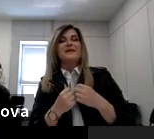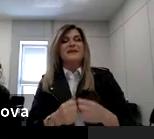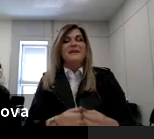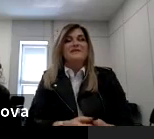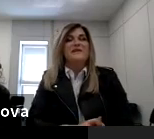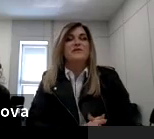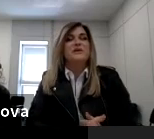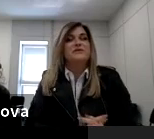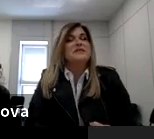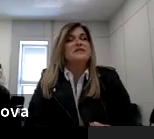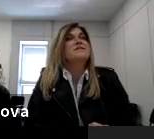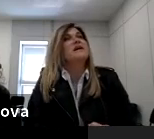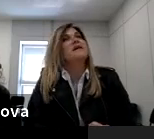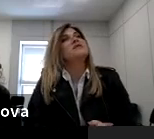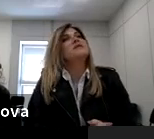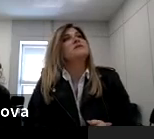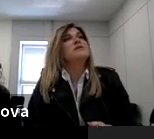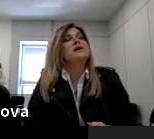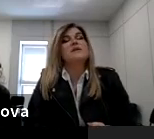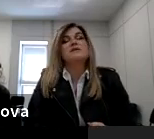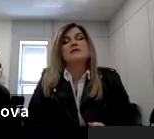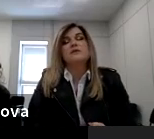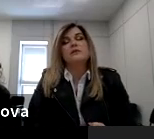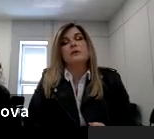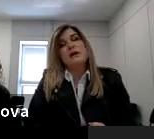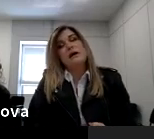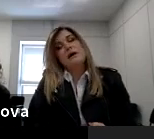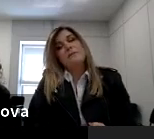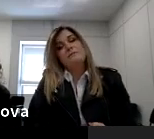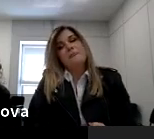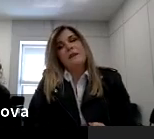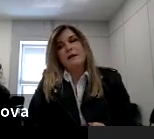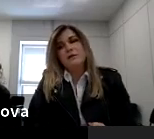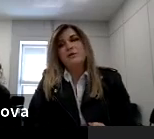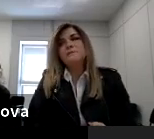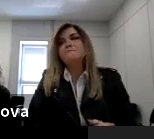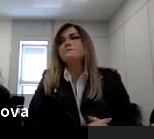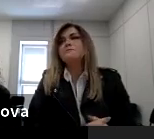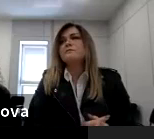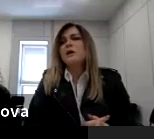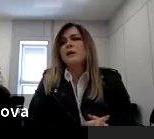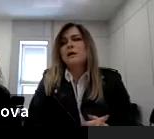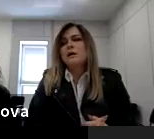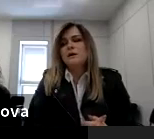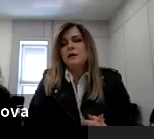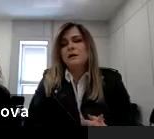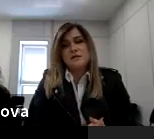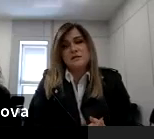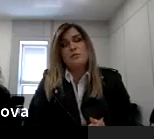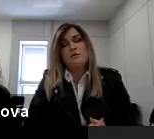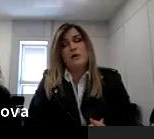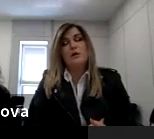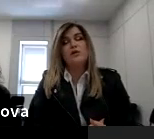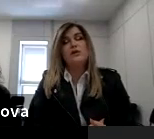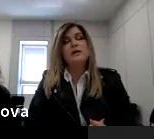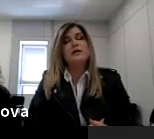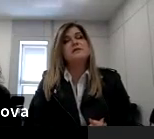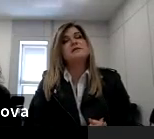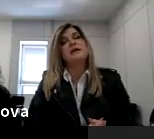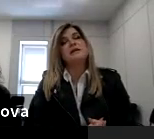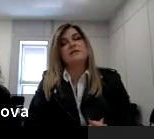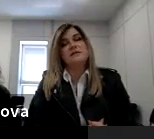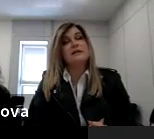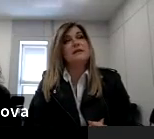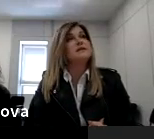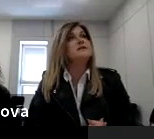we are very well dressed according to the weather. So we are actually, the scope of our work